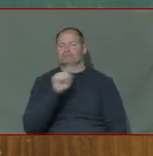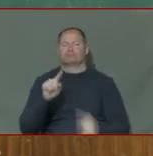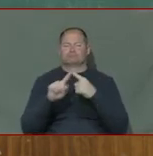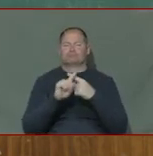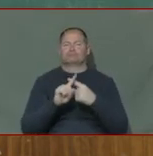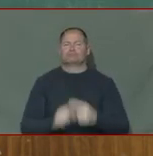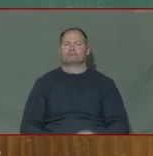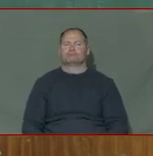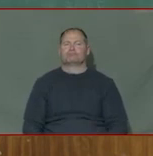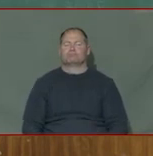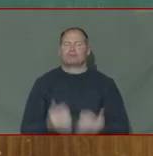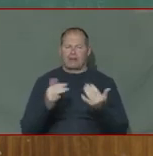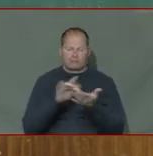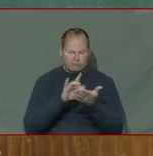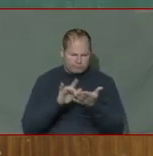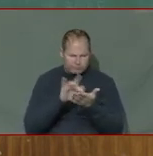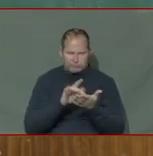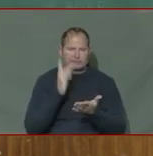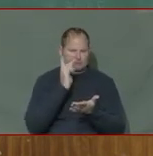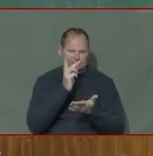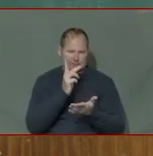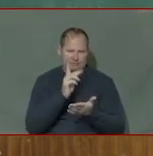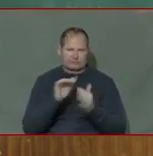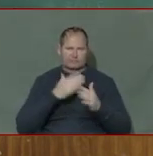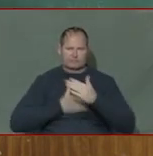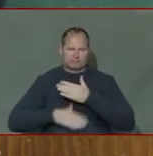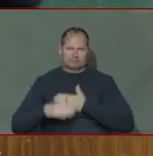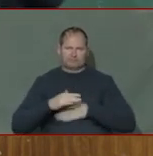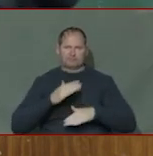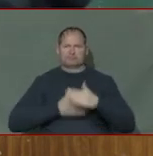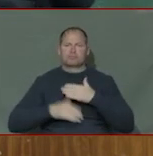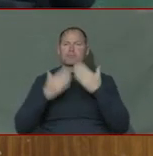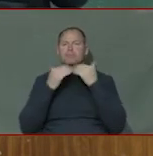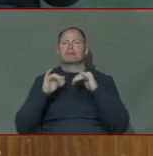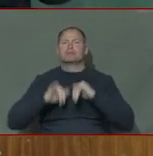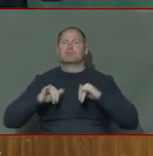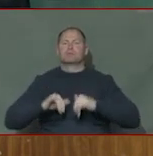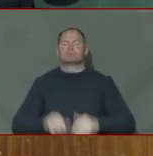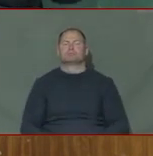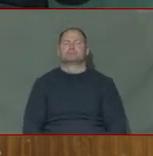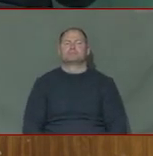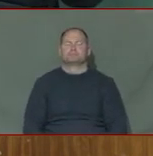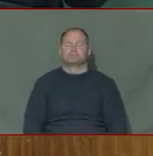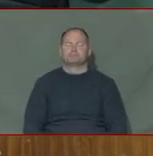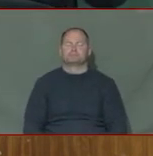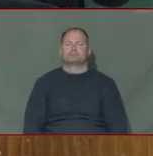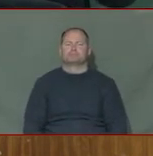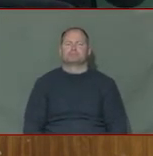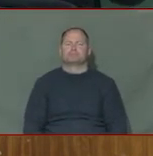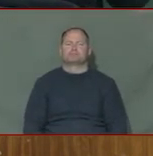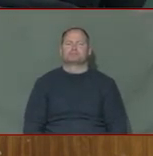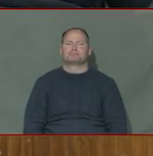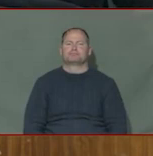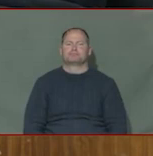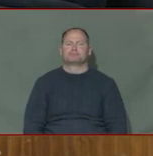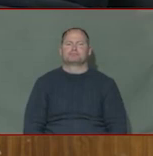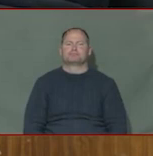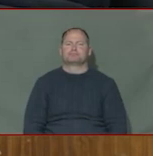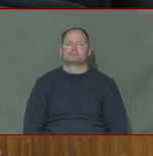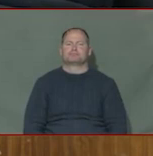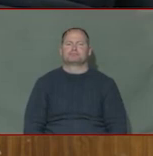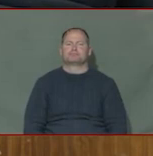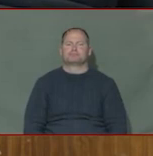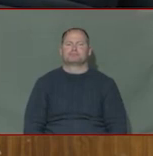60 minus 2r minus pi r. So let's say r is equal to 60